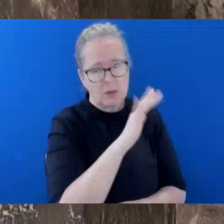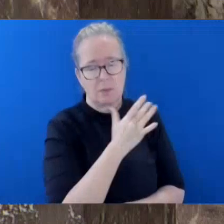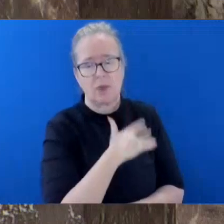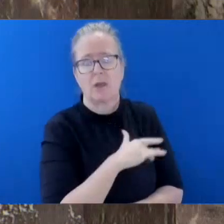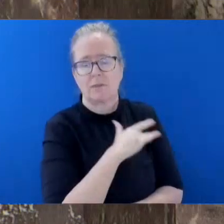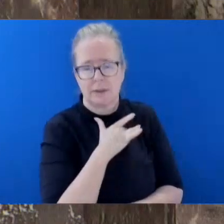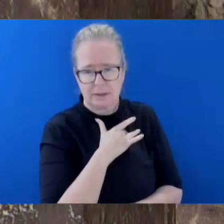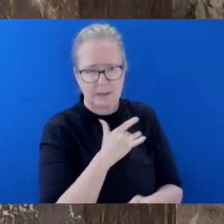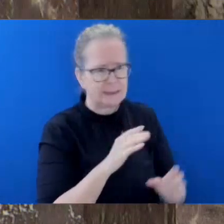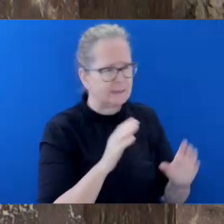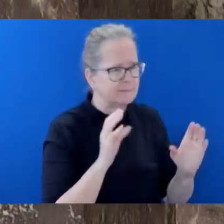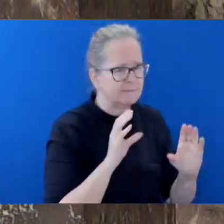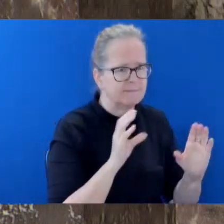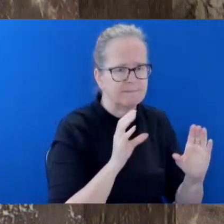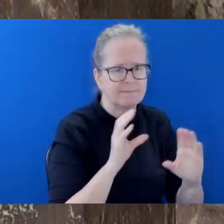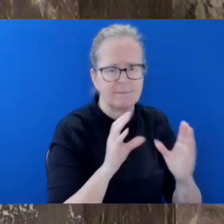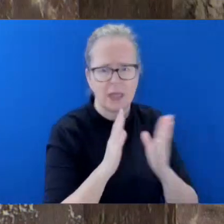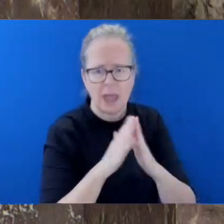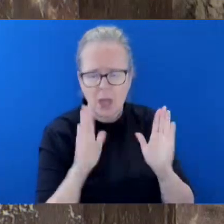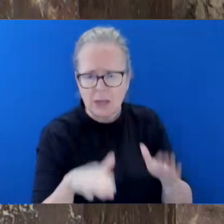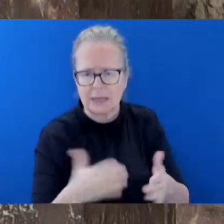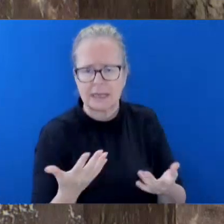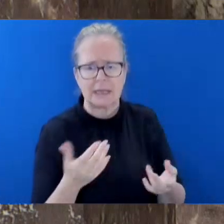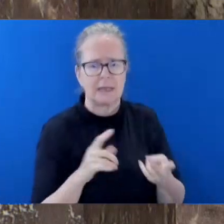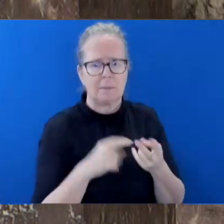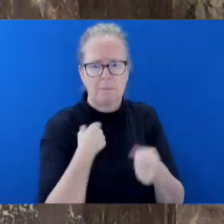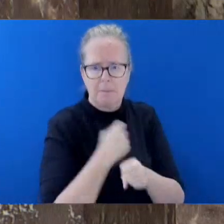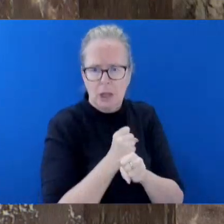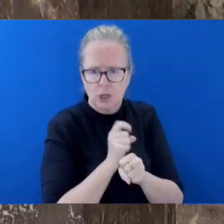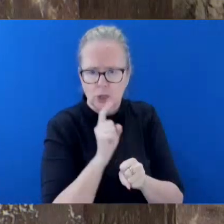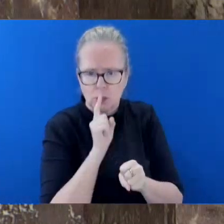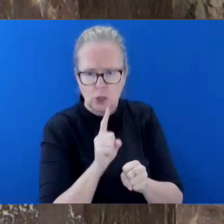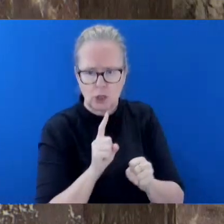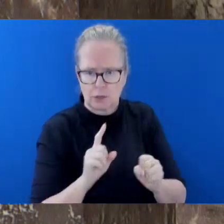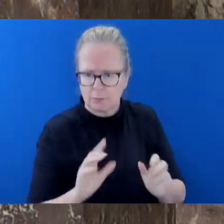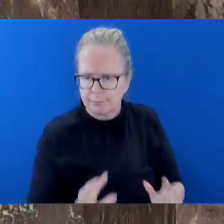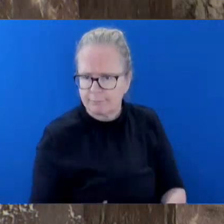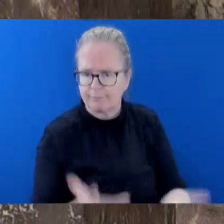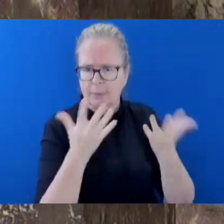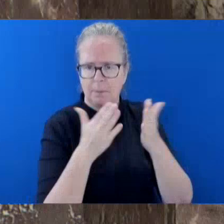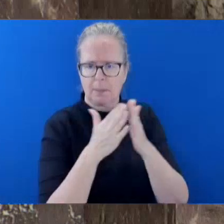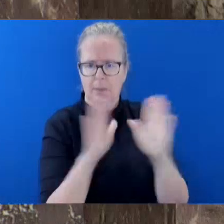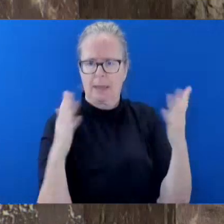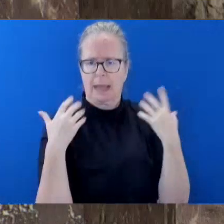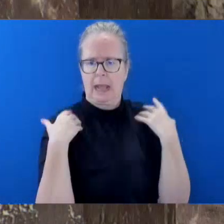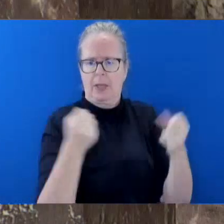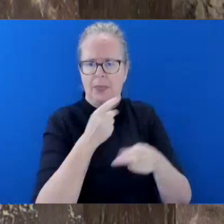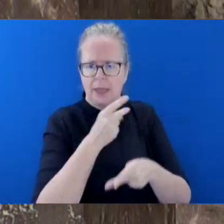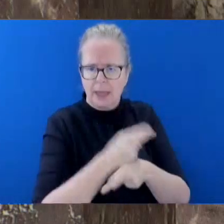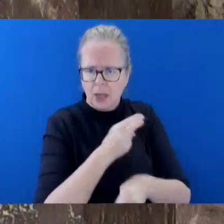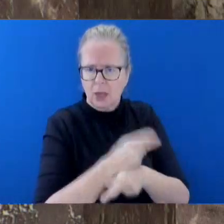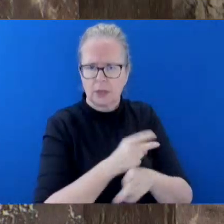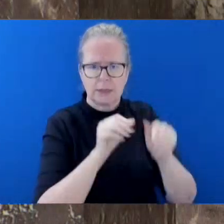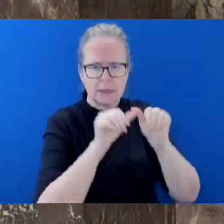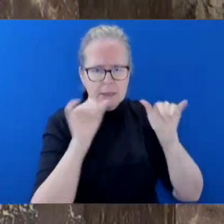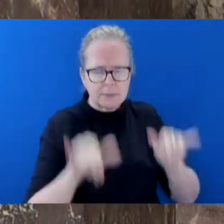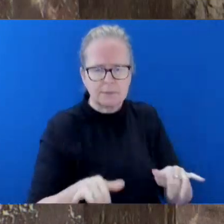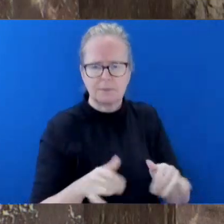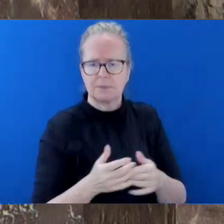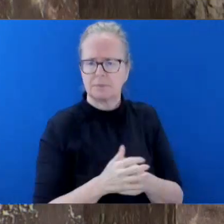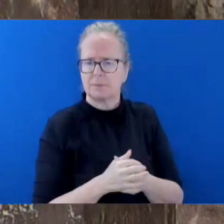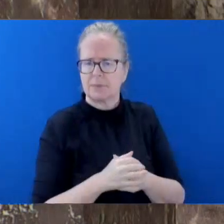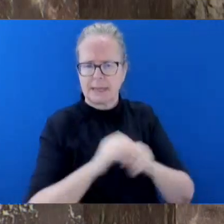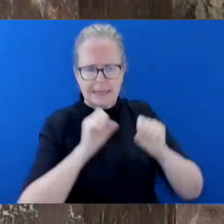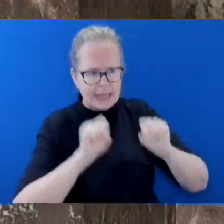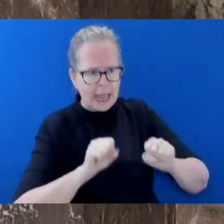ensure that we're talking about how we strengthen our public healthcare system, how we are continuing to find ways to create employment